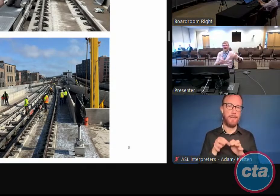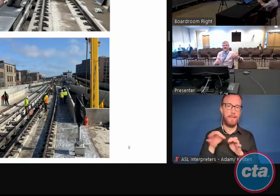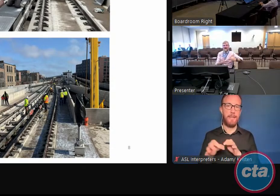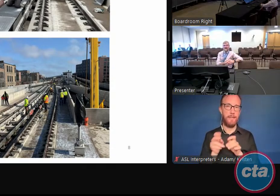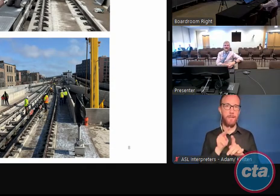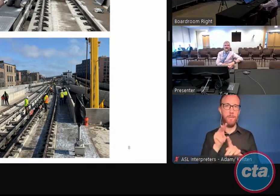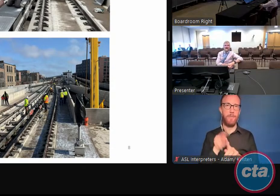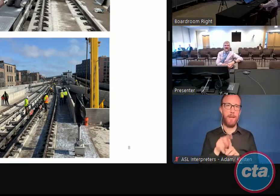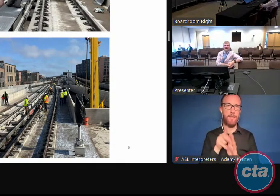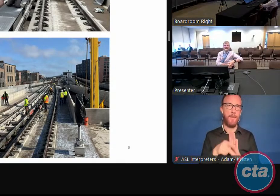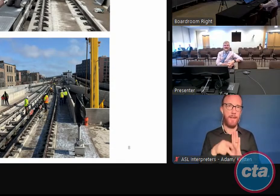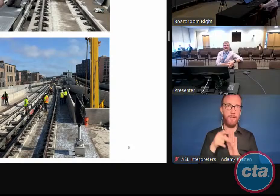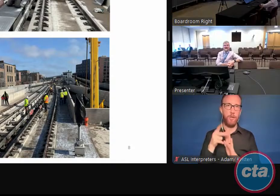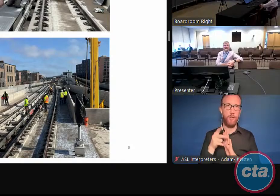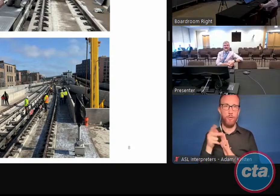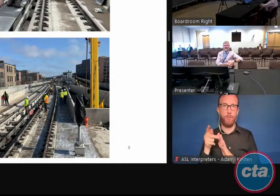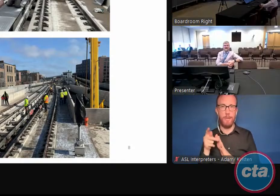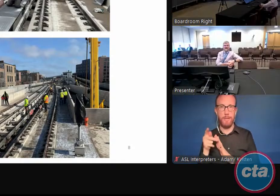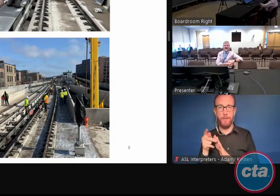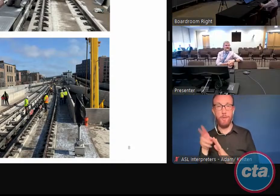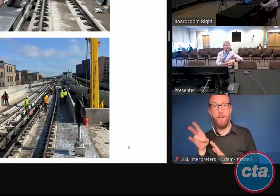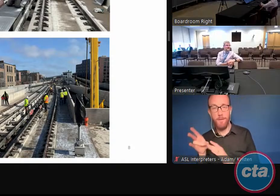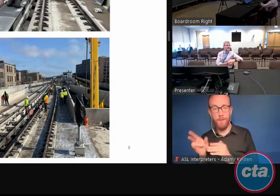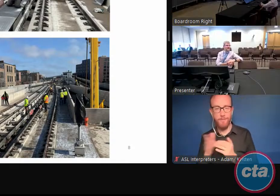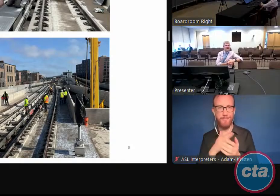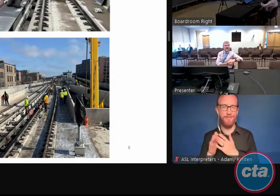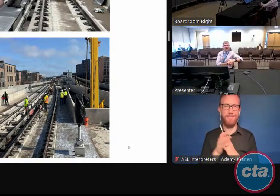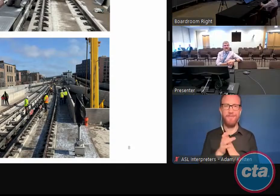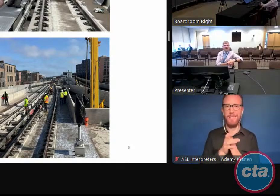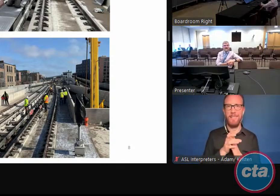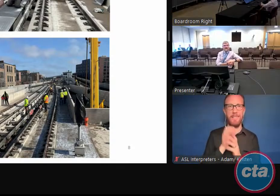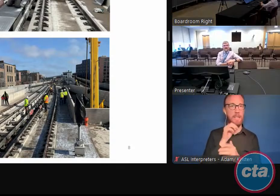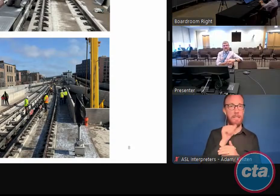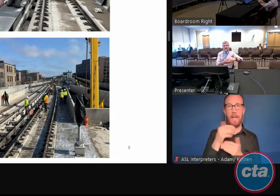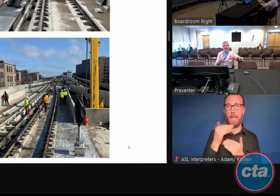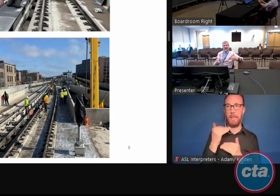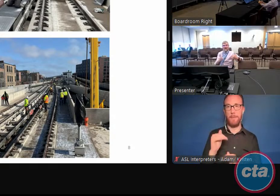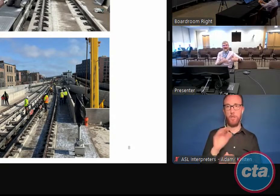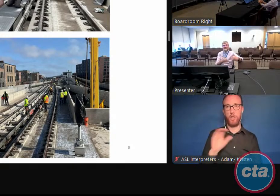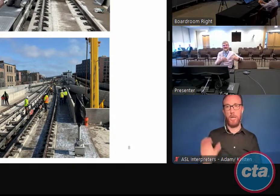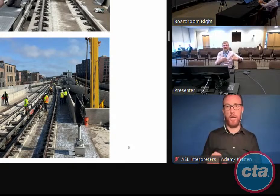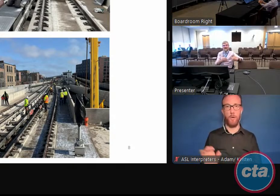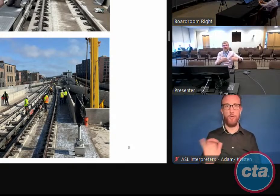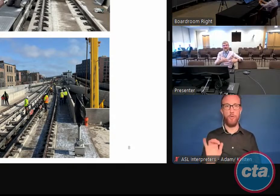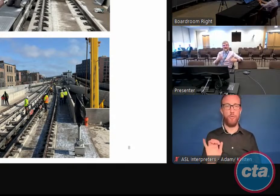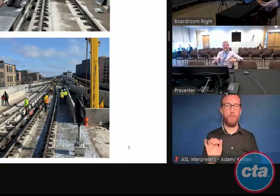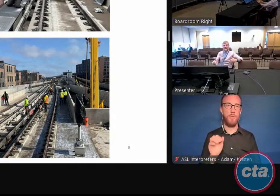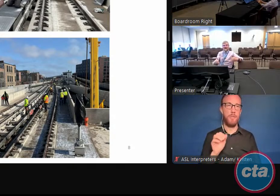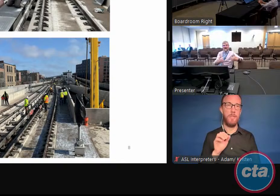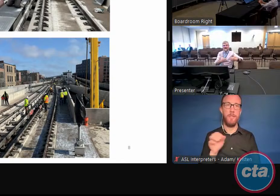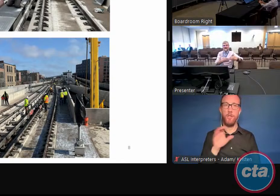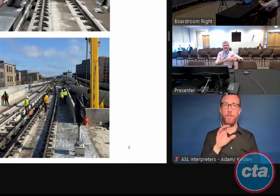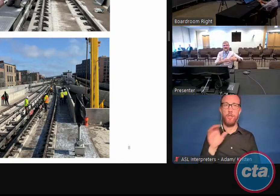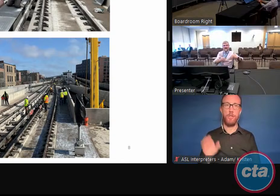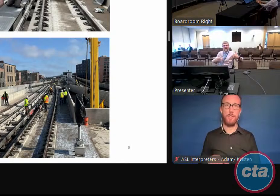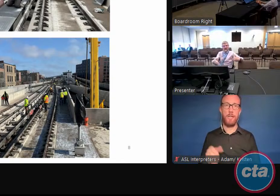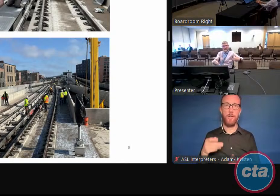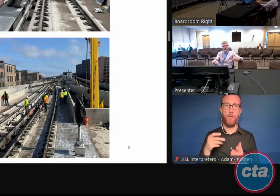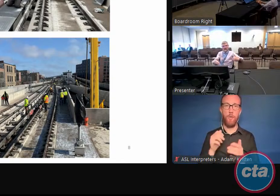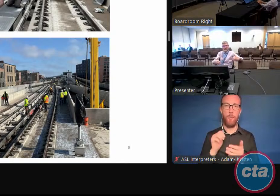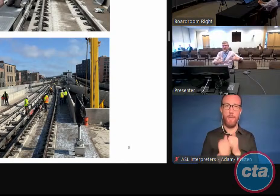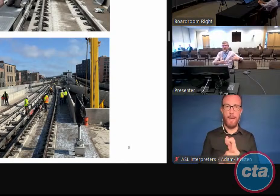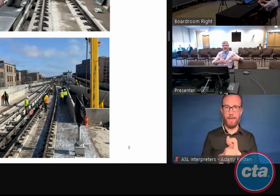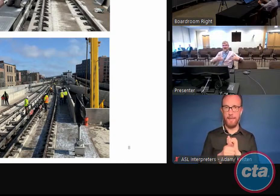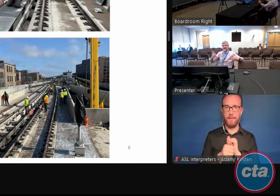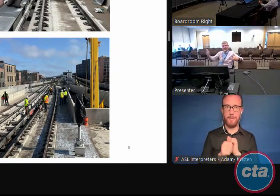whatever it is. It is not exclusive to Chicago either, right? So Chicago passed its own ordinance to allow us to TIF within